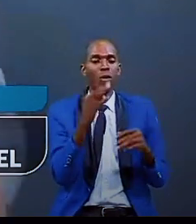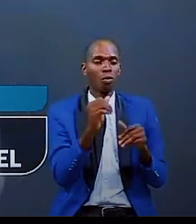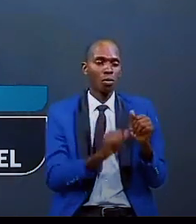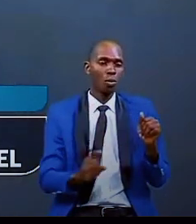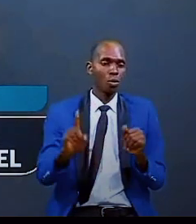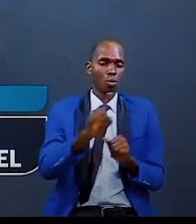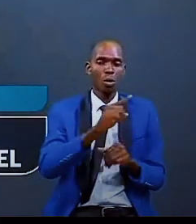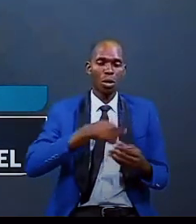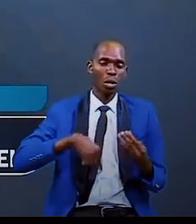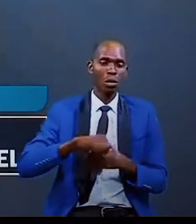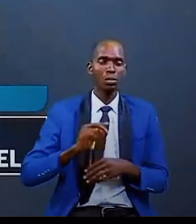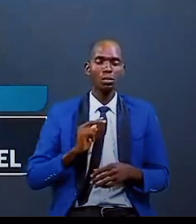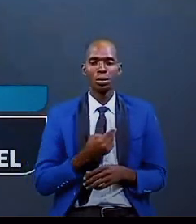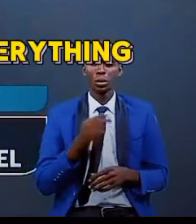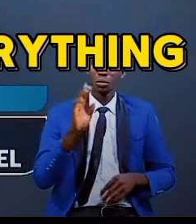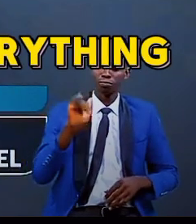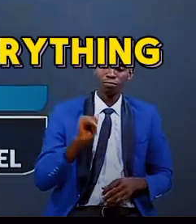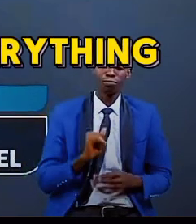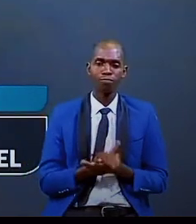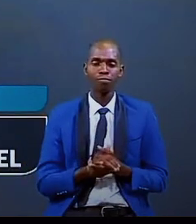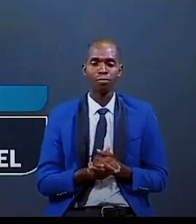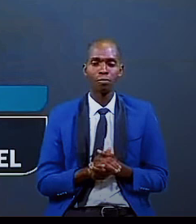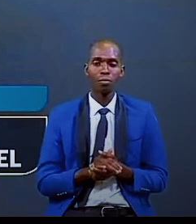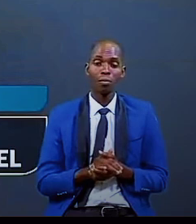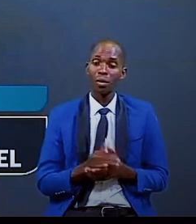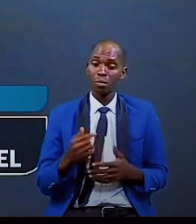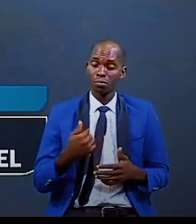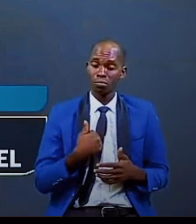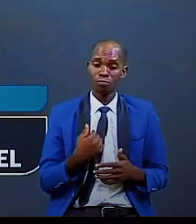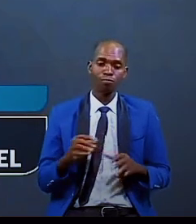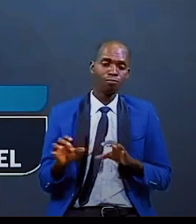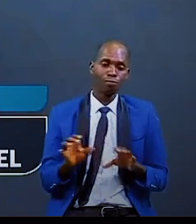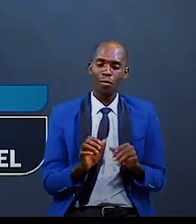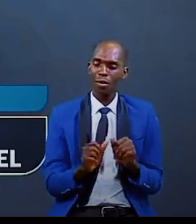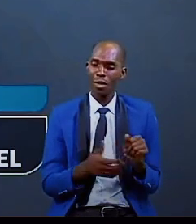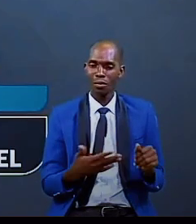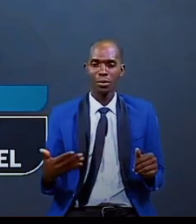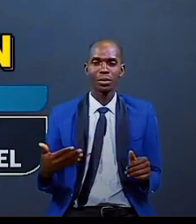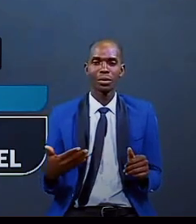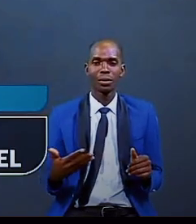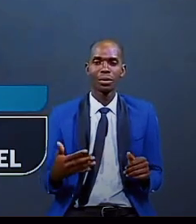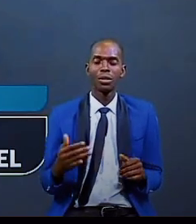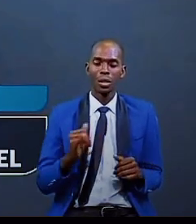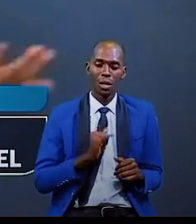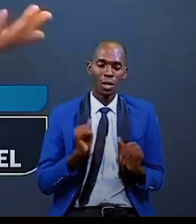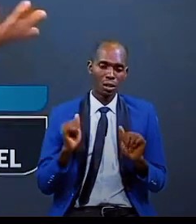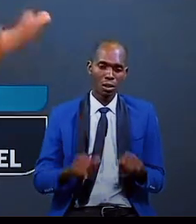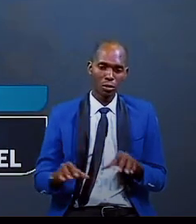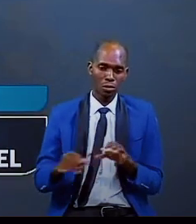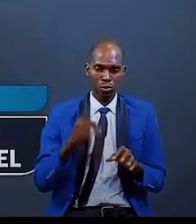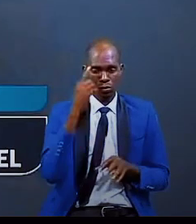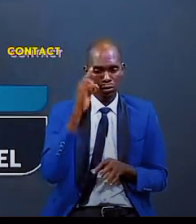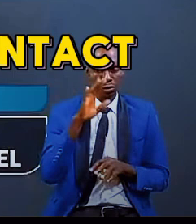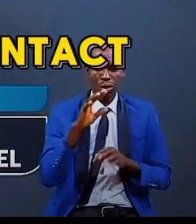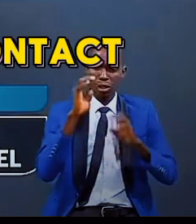He said, I've done everything I will do for education. And I didn't